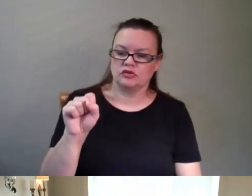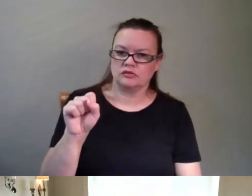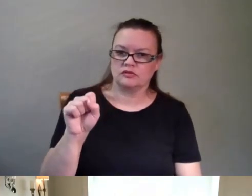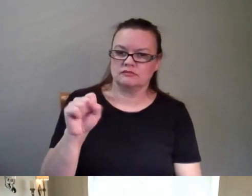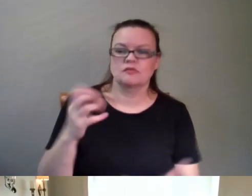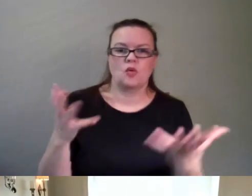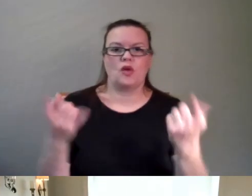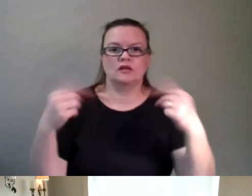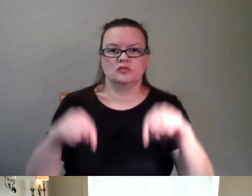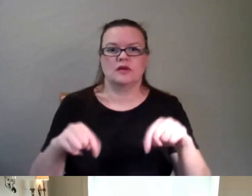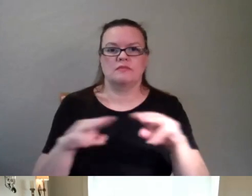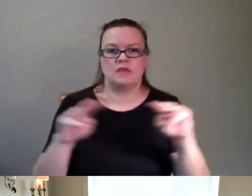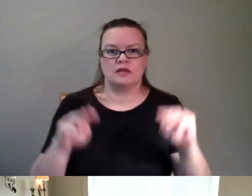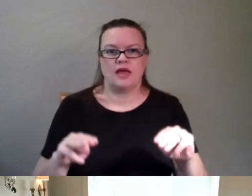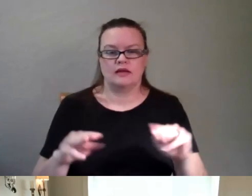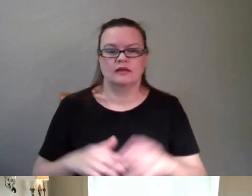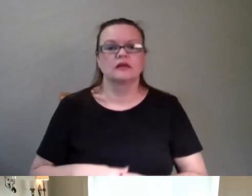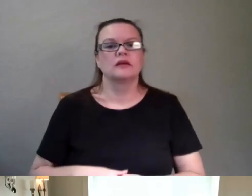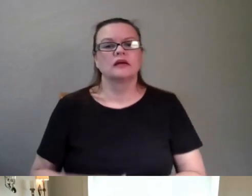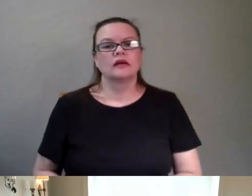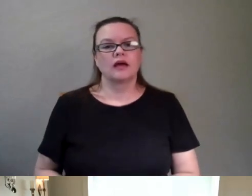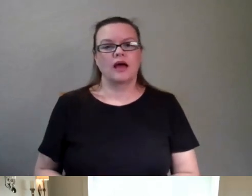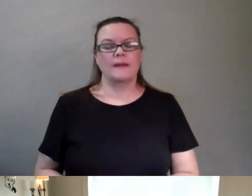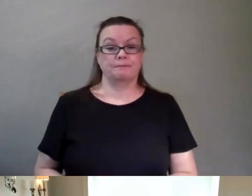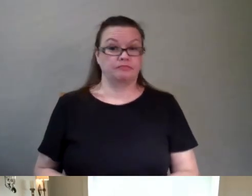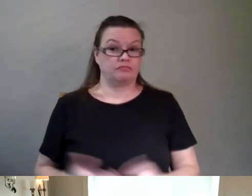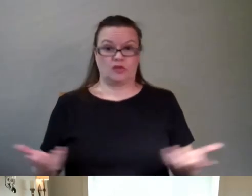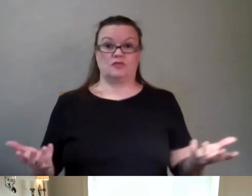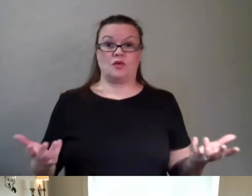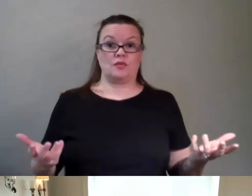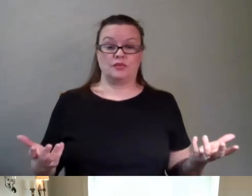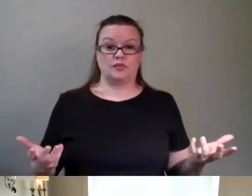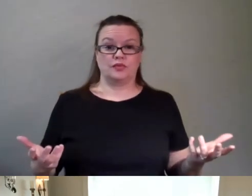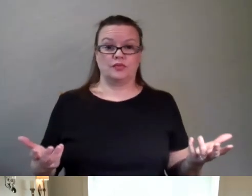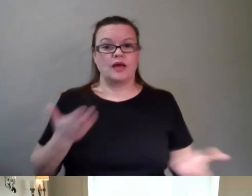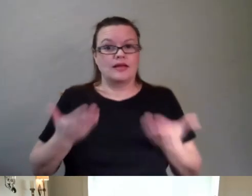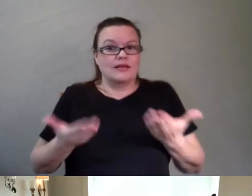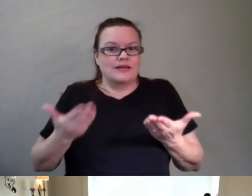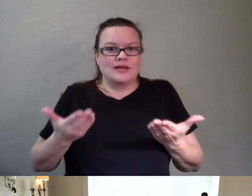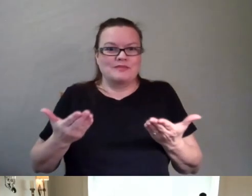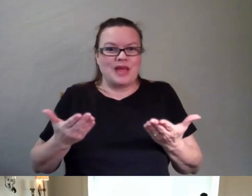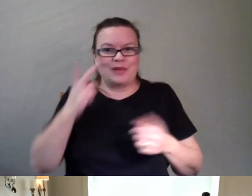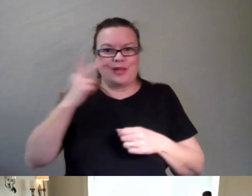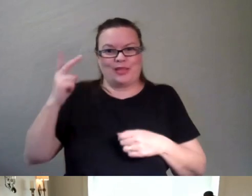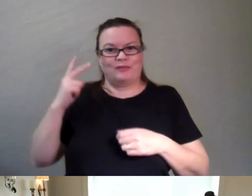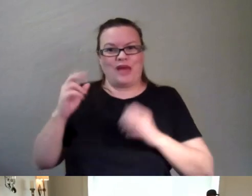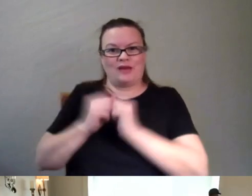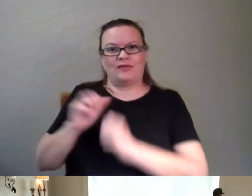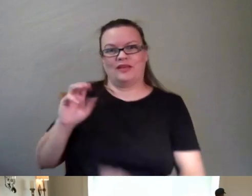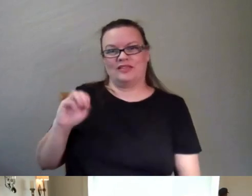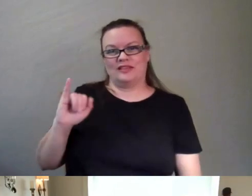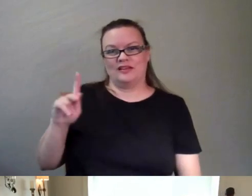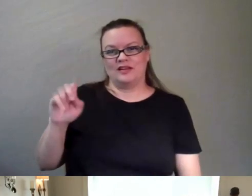would be like a return to something like the Senate of Mike Mansfield, who, of course, was known for being